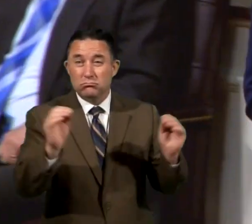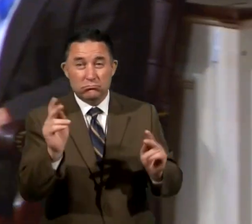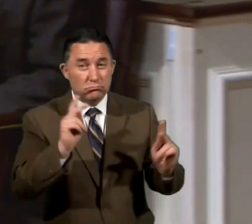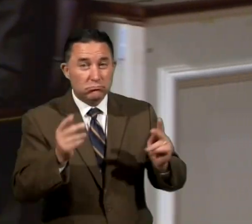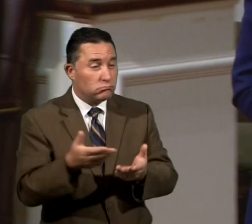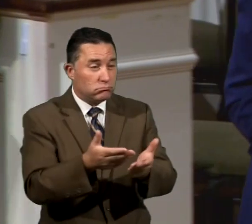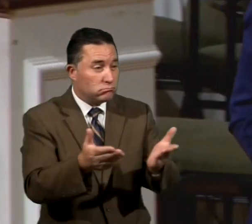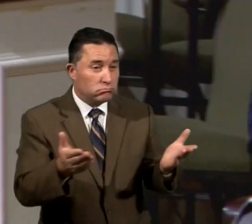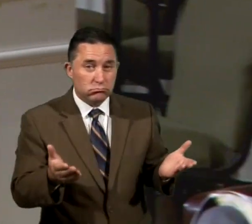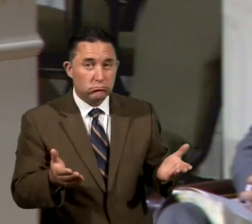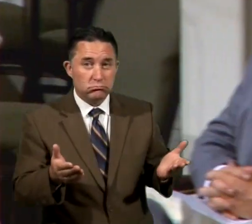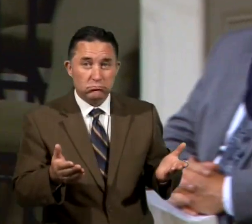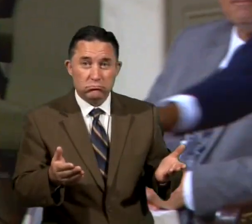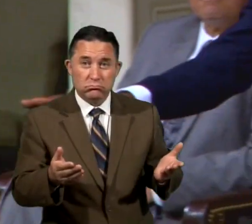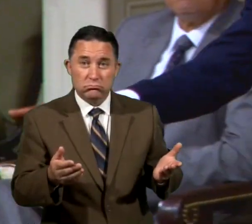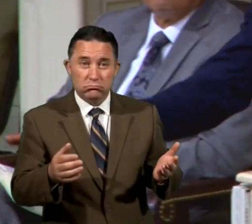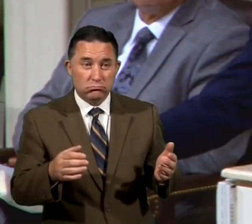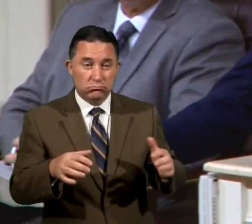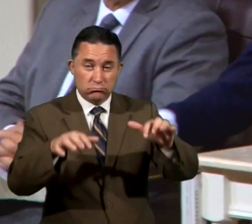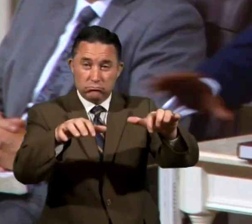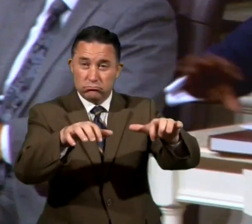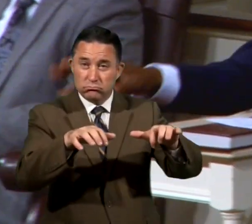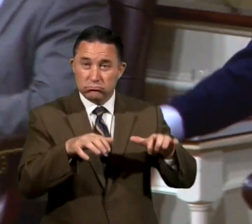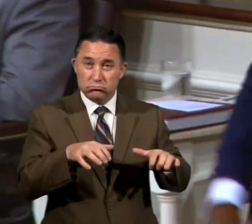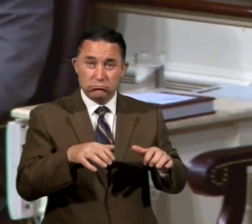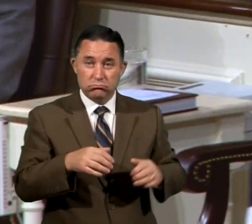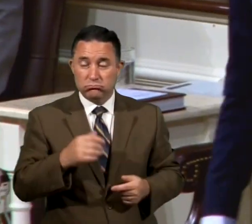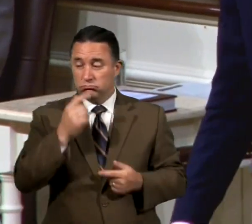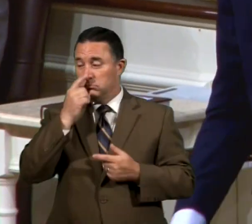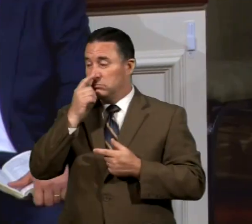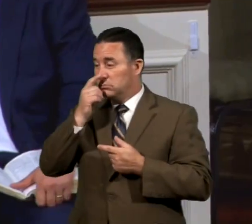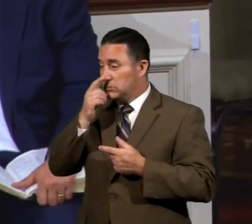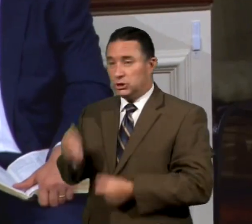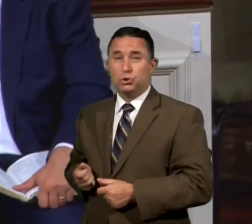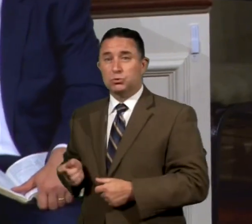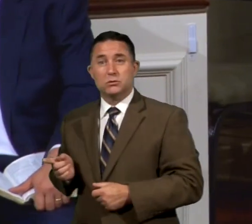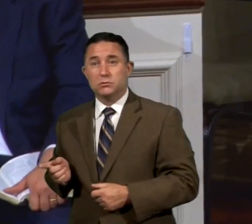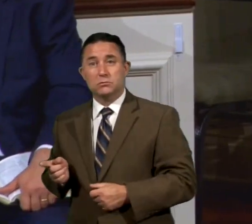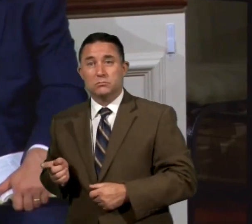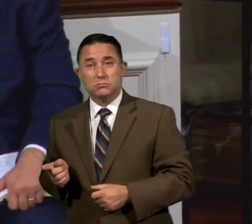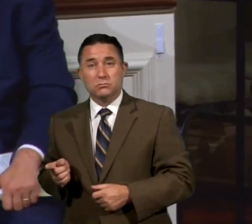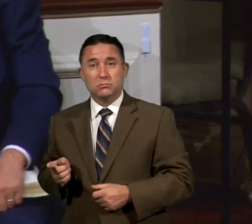nobody in the whole body is interested.